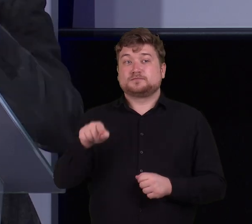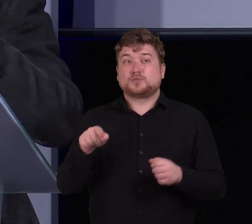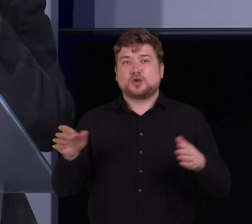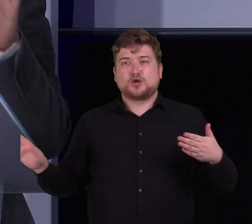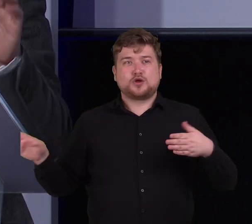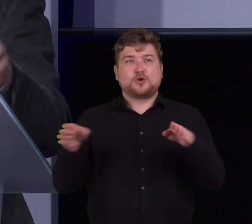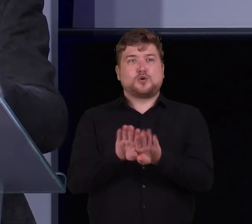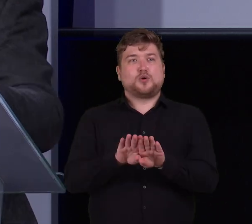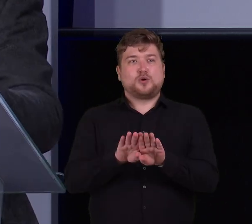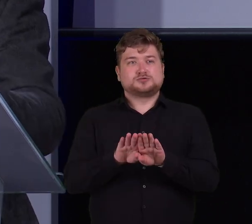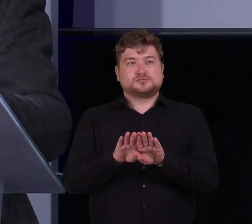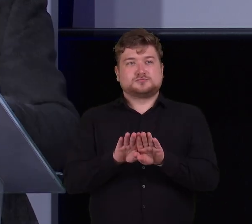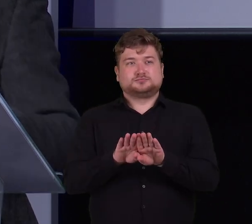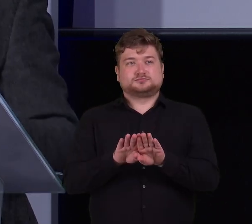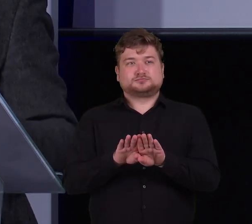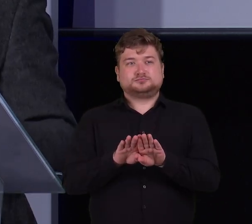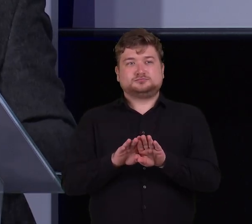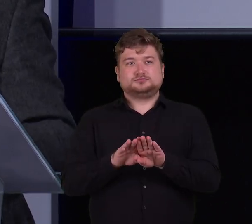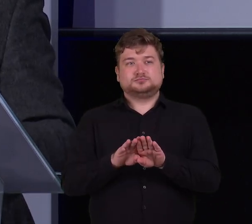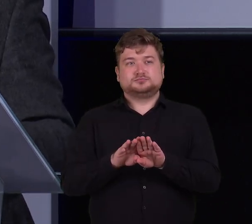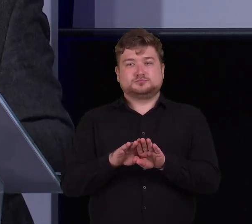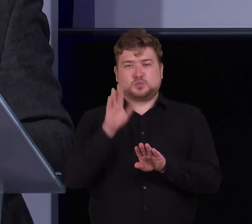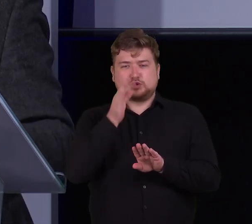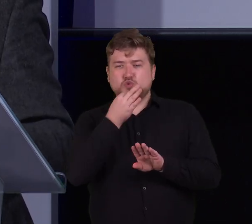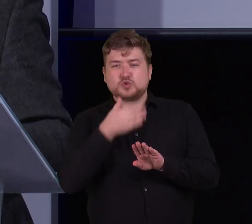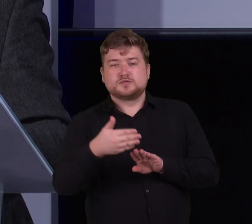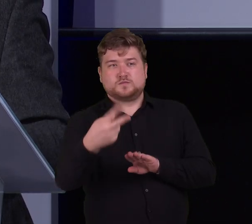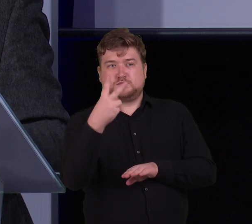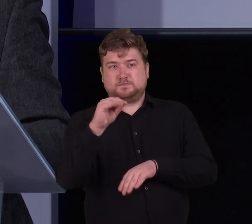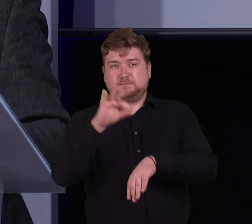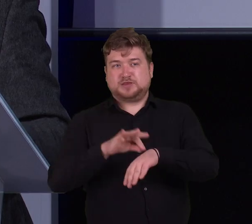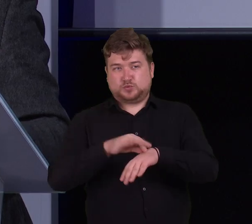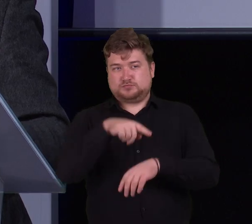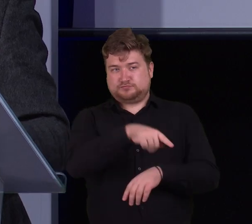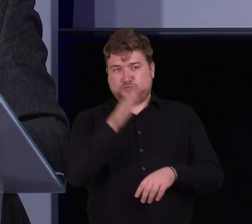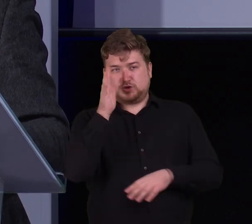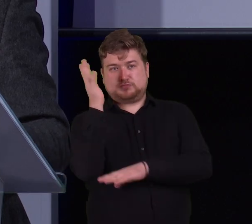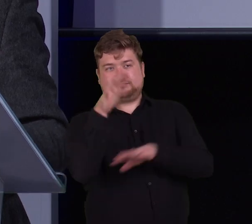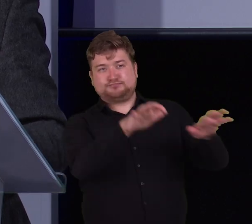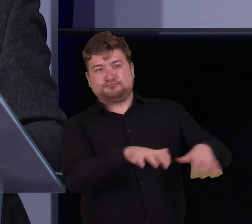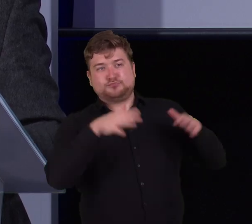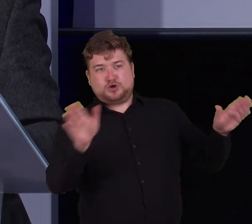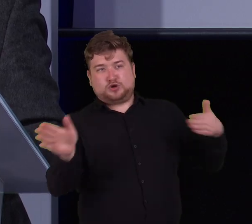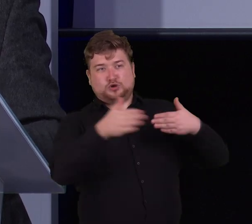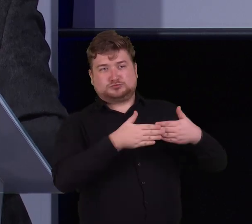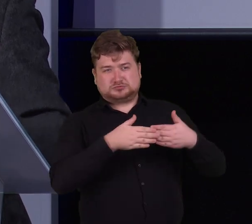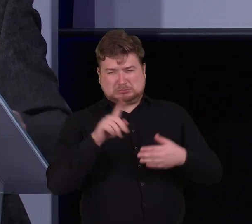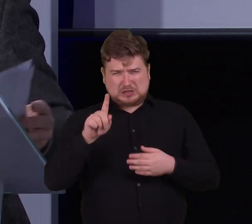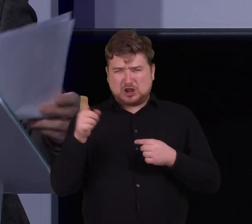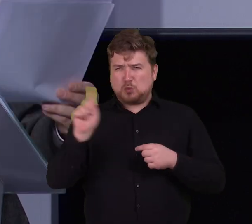don't remember which room, you have to check. But organizers are really asking you to attend because it's a very important session,